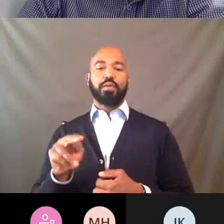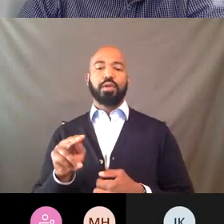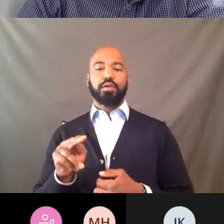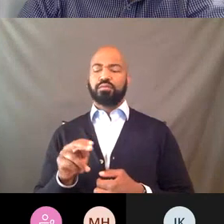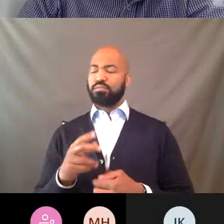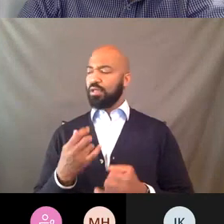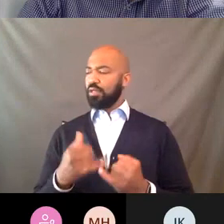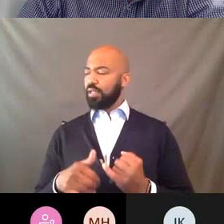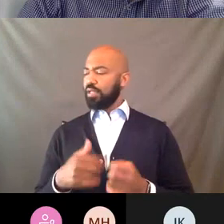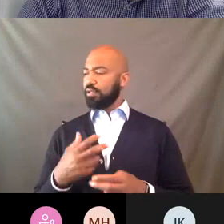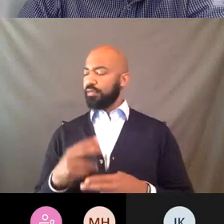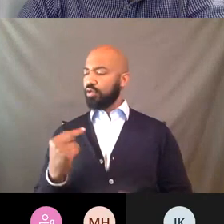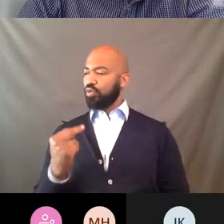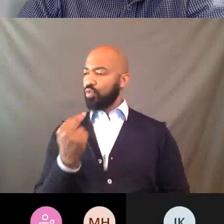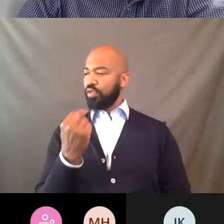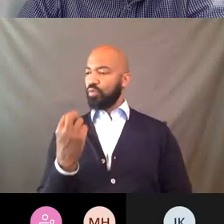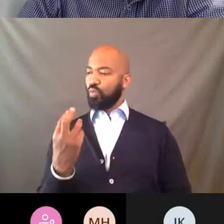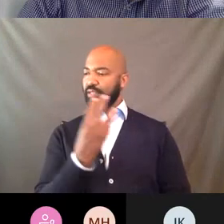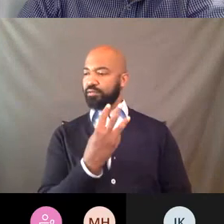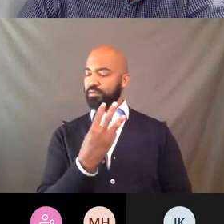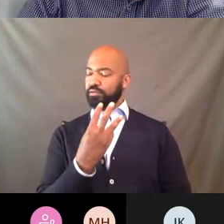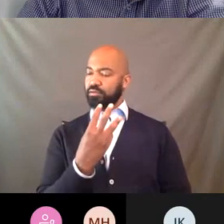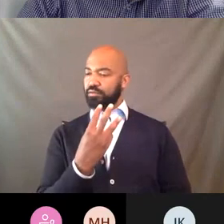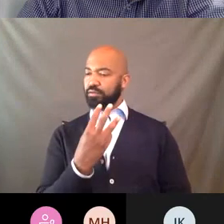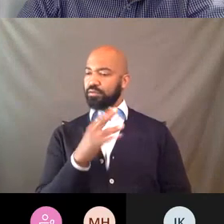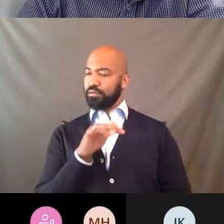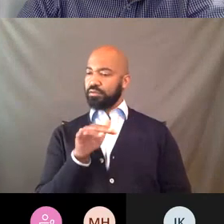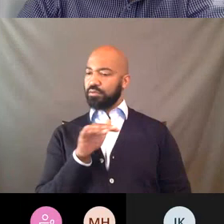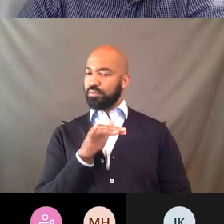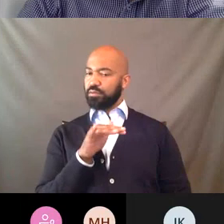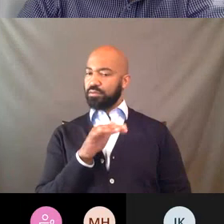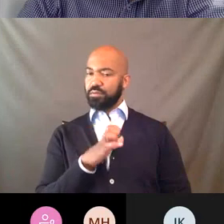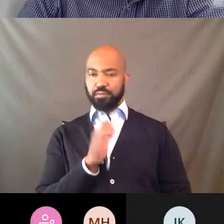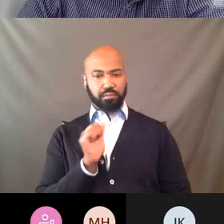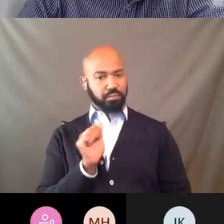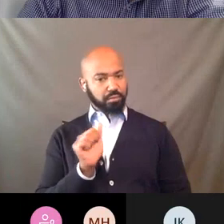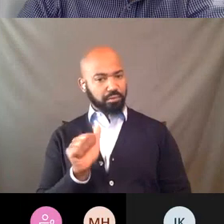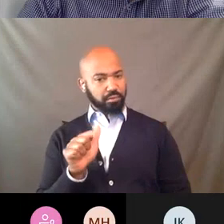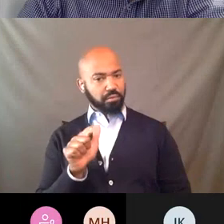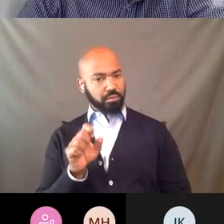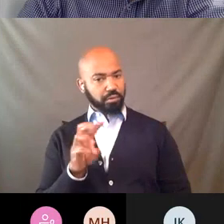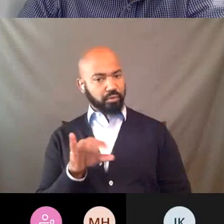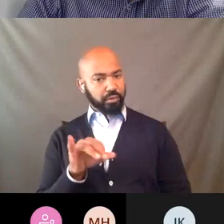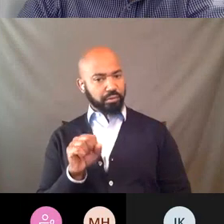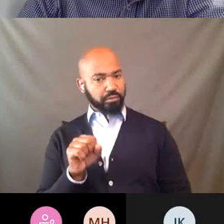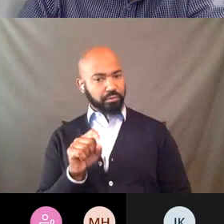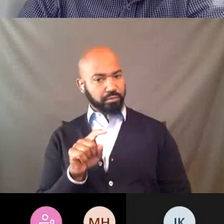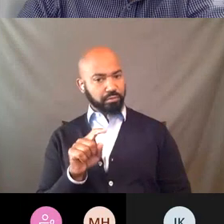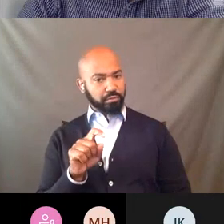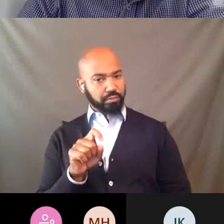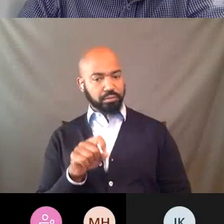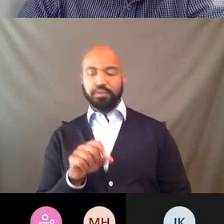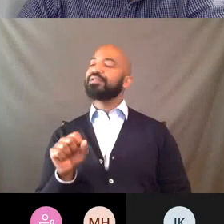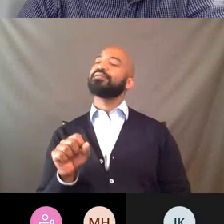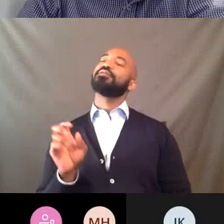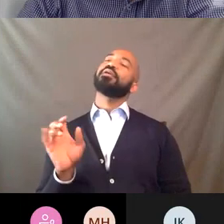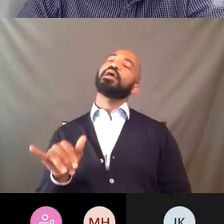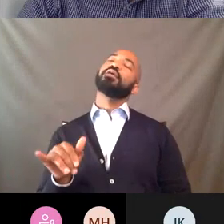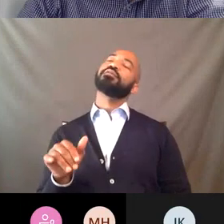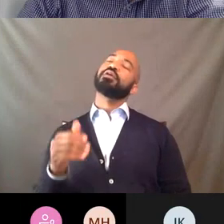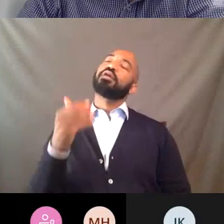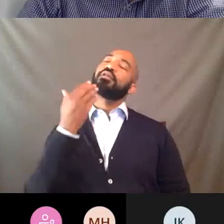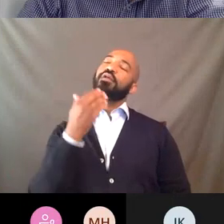can't think of her, Northwest District. Lewis. Who? Lewis. Yes, Lewis. Thank